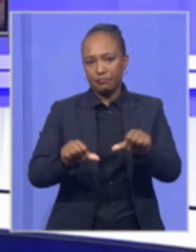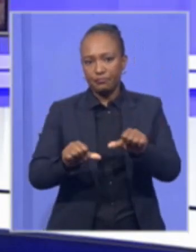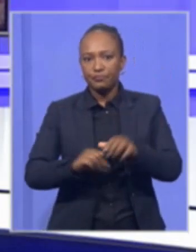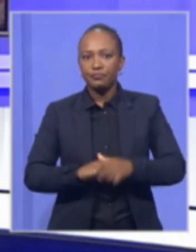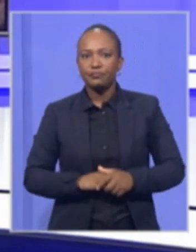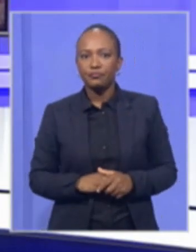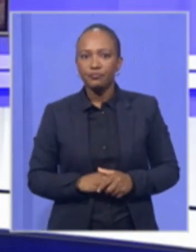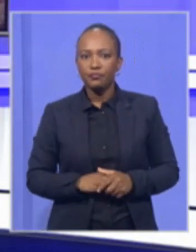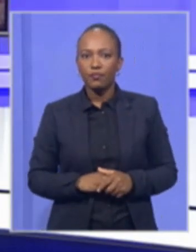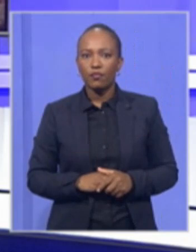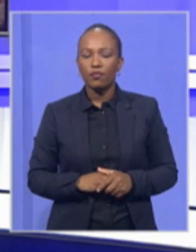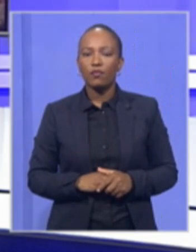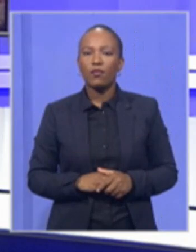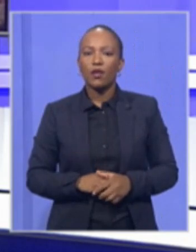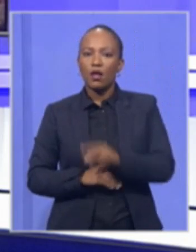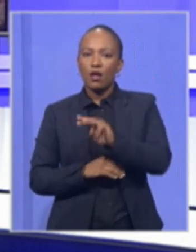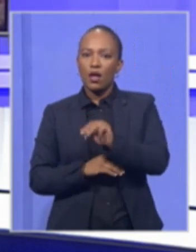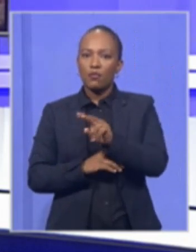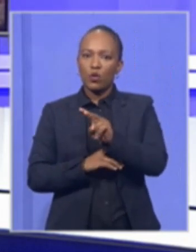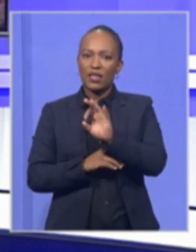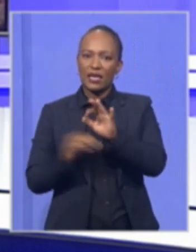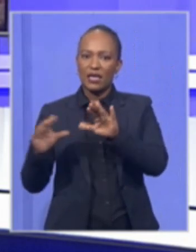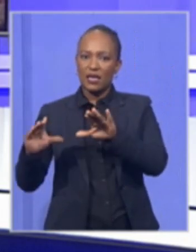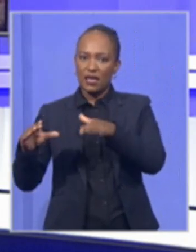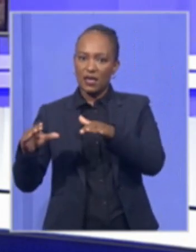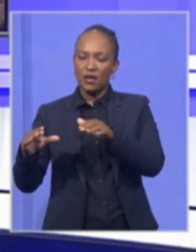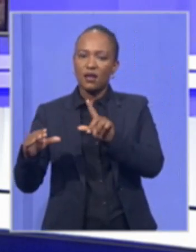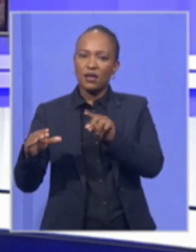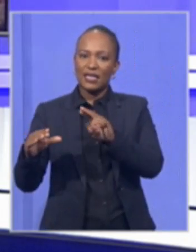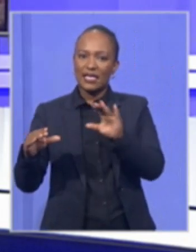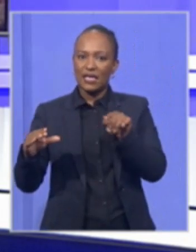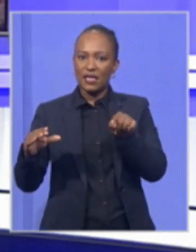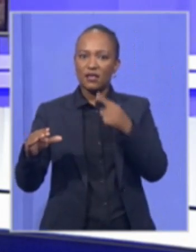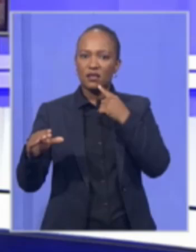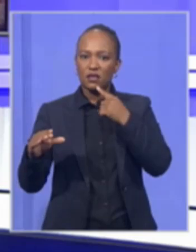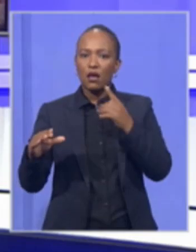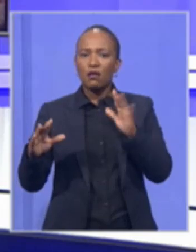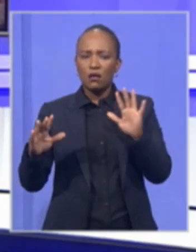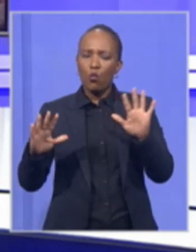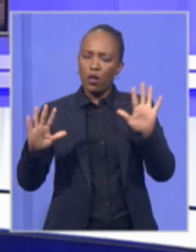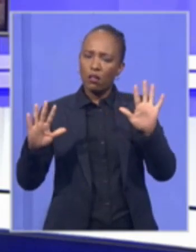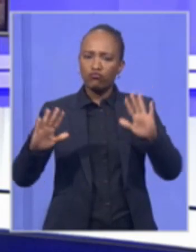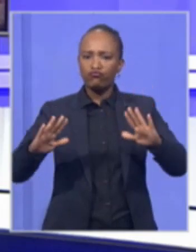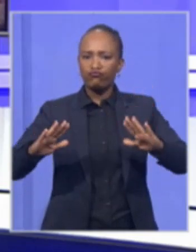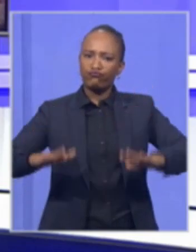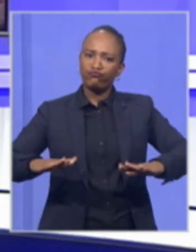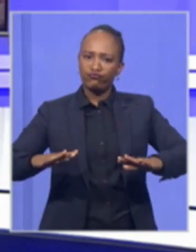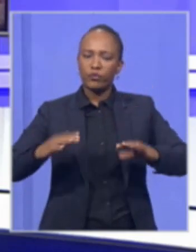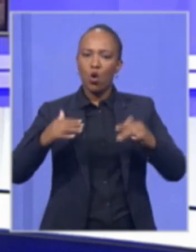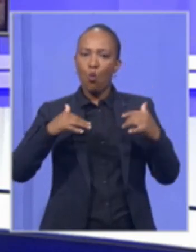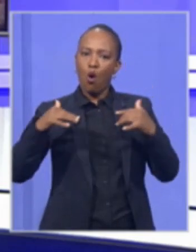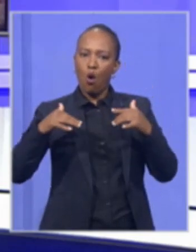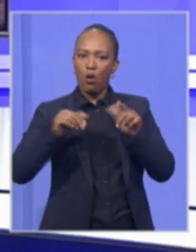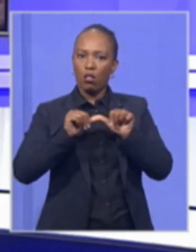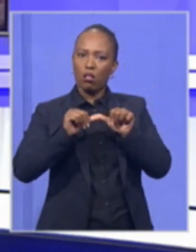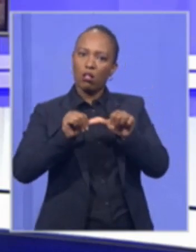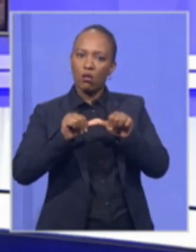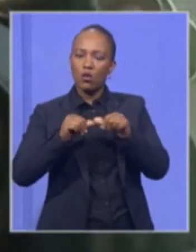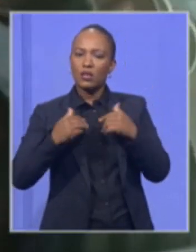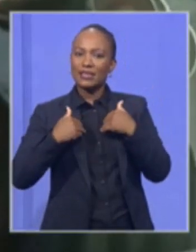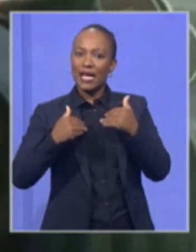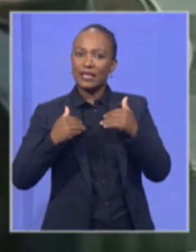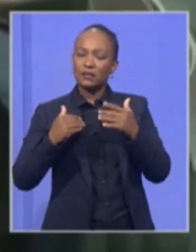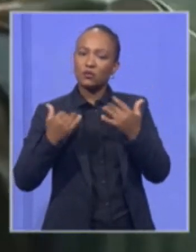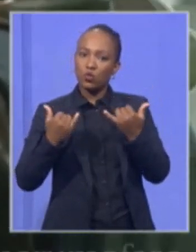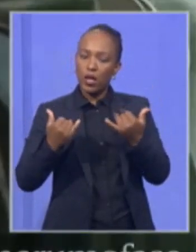Go sa le bjalo marabele a M23 ka DRC a tsebagaditše peo marumo fase yeo go be go letetše gore e thomile hono